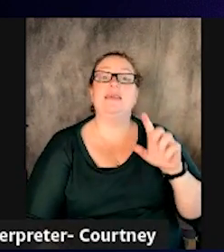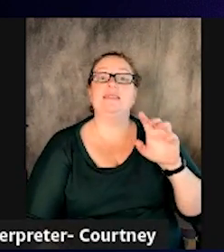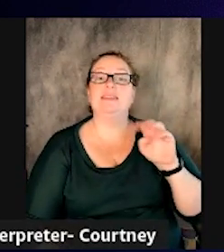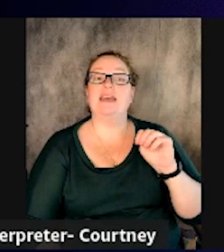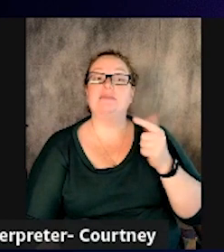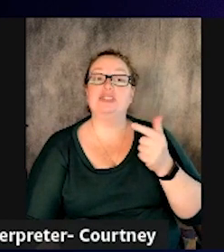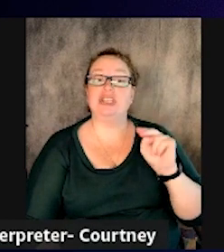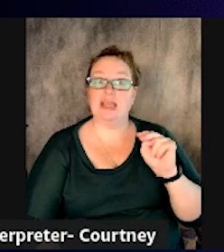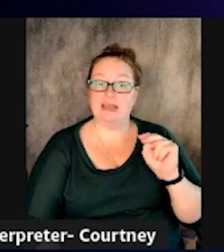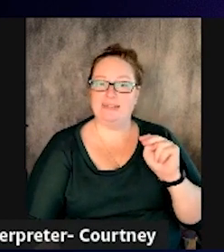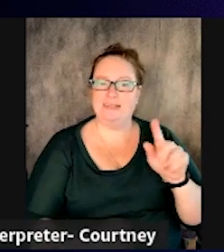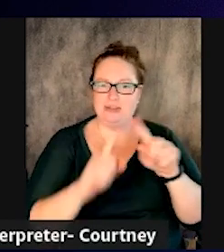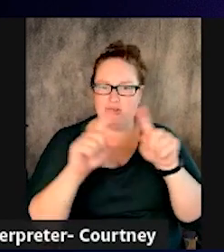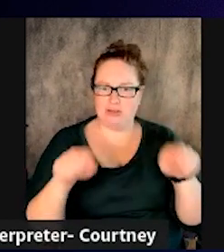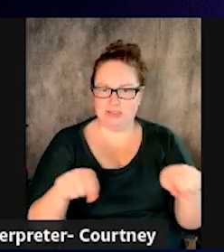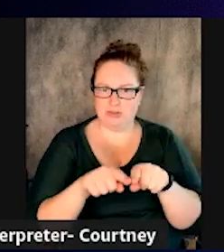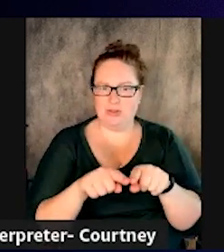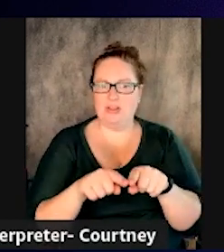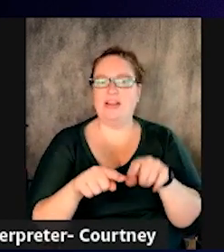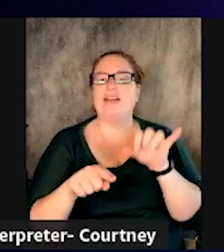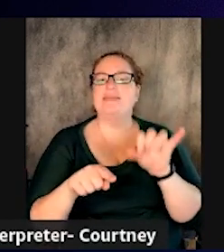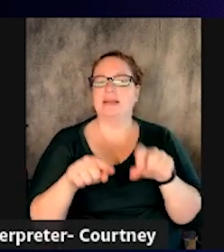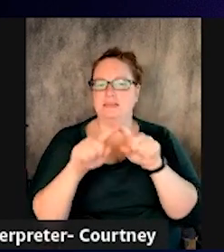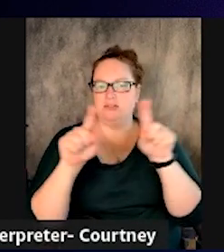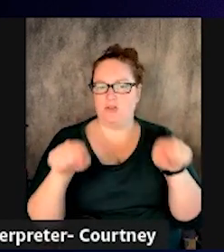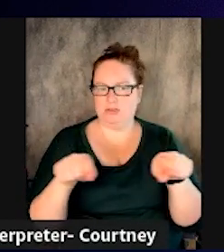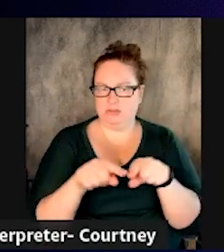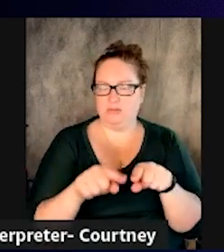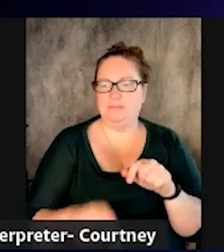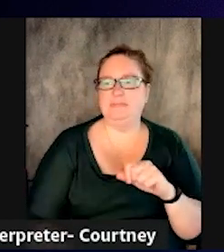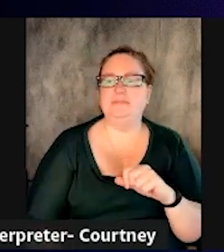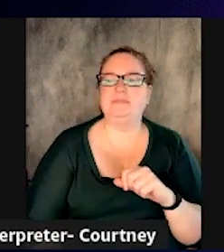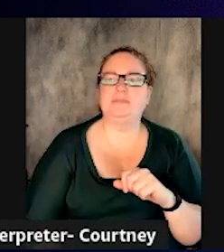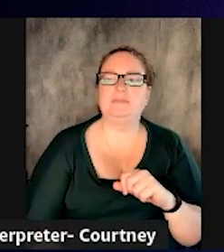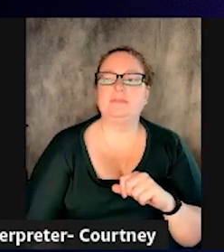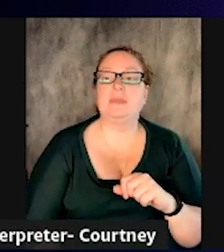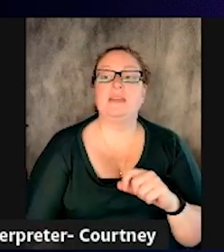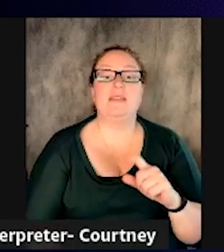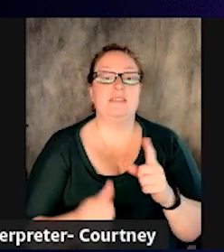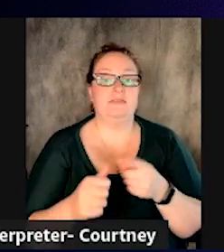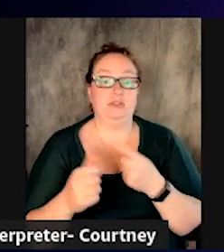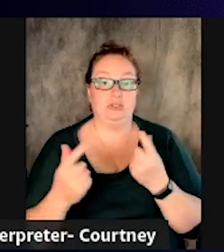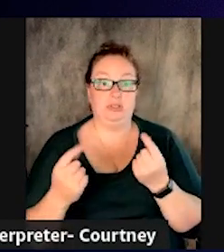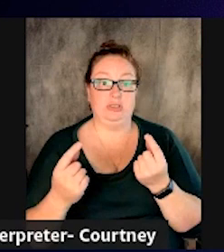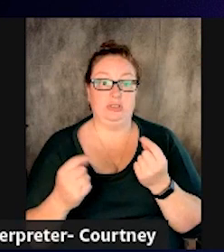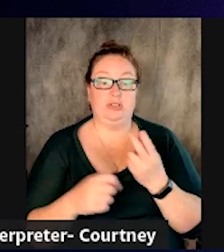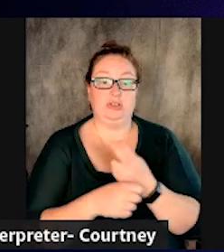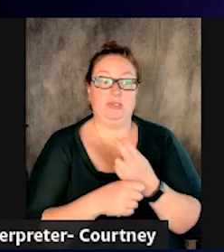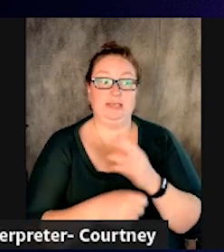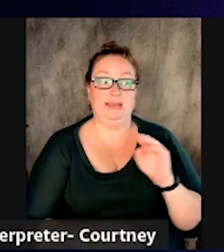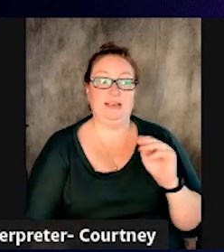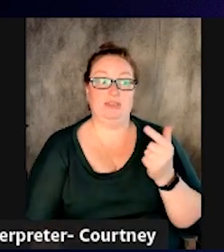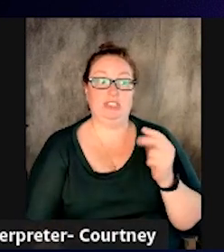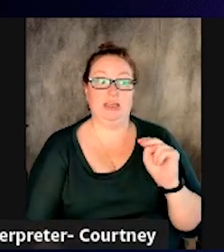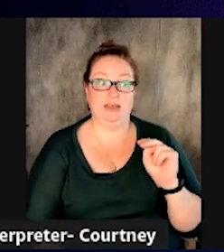AWS Application Migration Service, the MGN console. The first thing that you do when you're using MGN is you go to each of your source